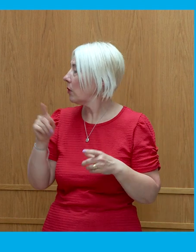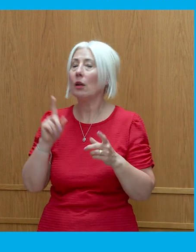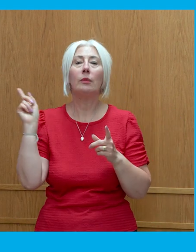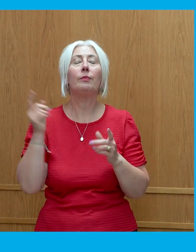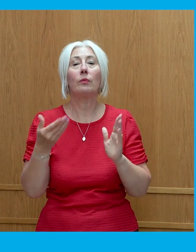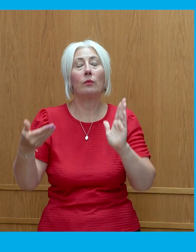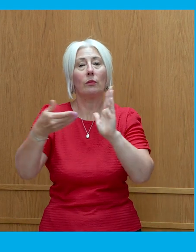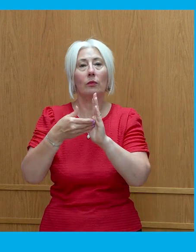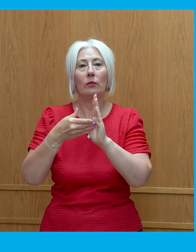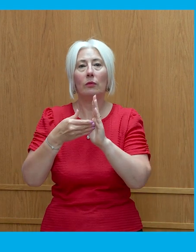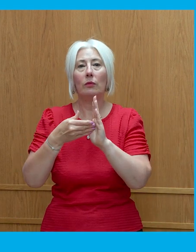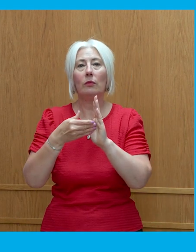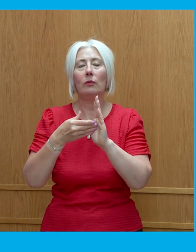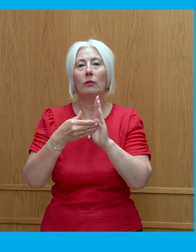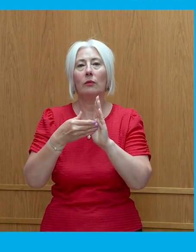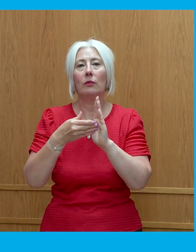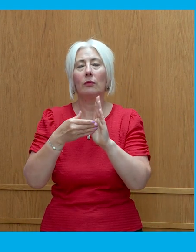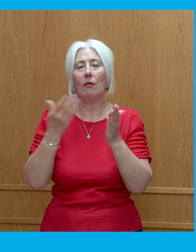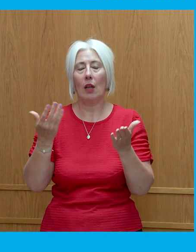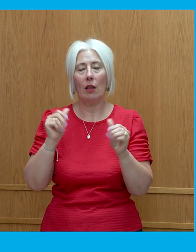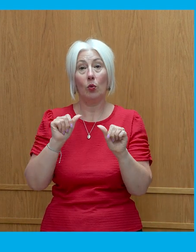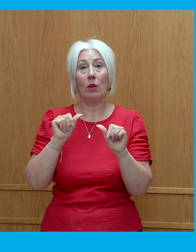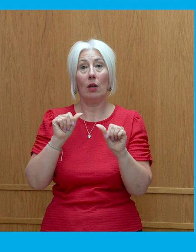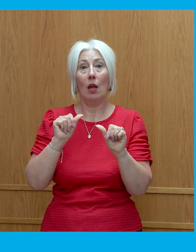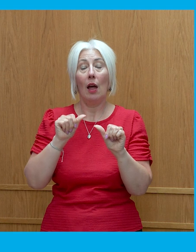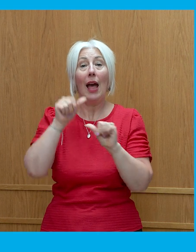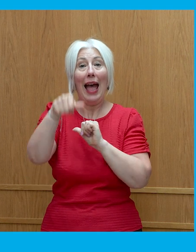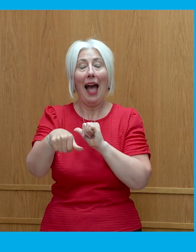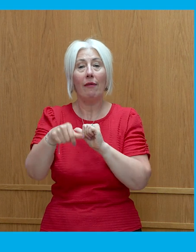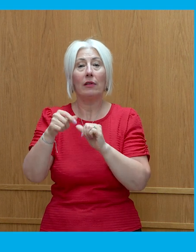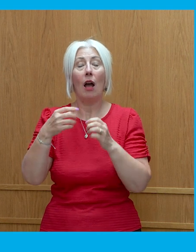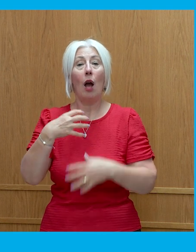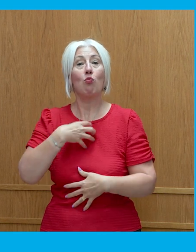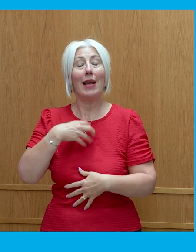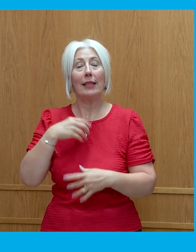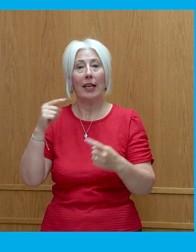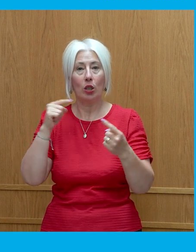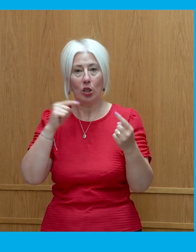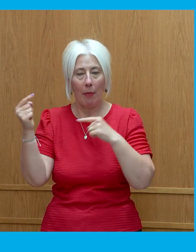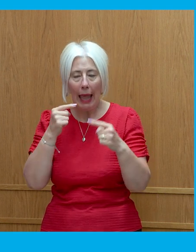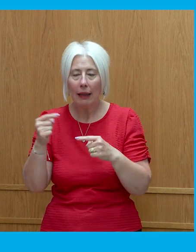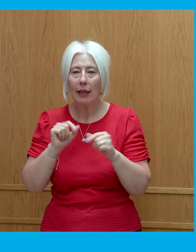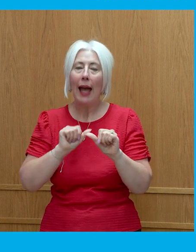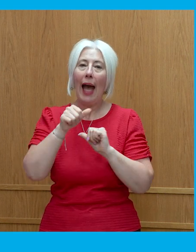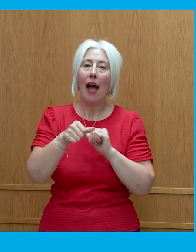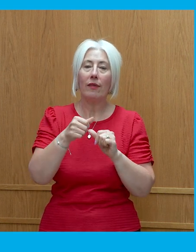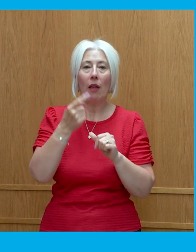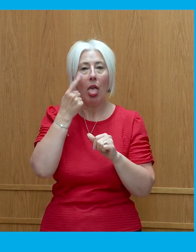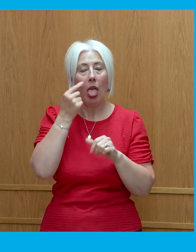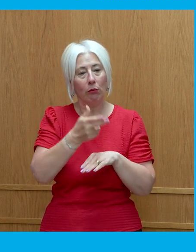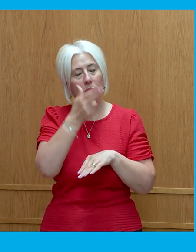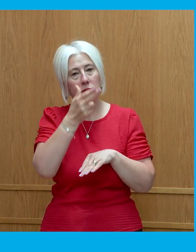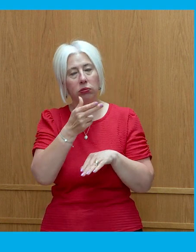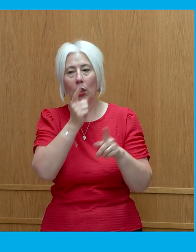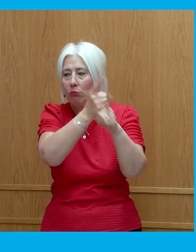RNC, this was after the presidential debate, after the assassination attempt, when I spoke to a lot of the